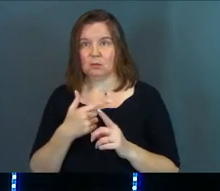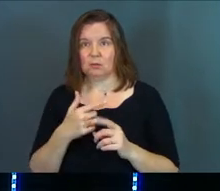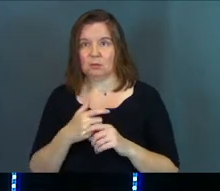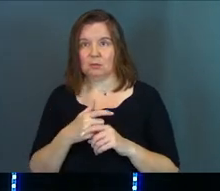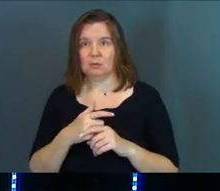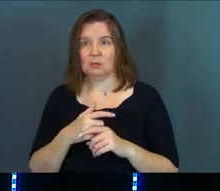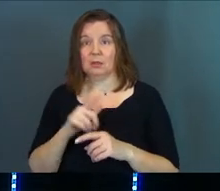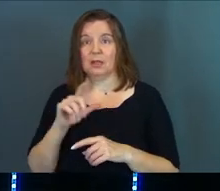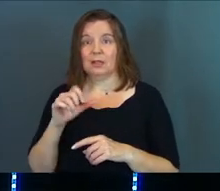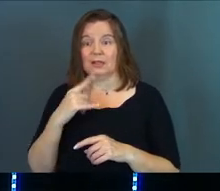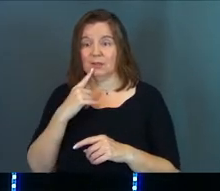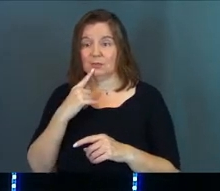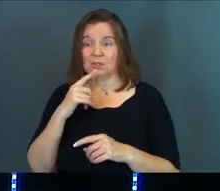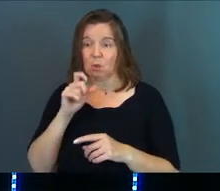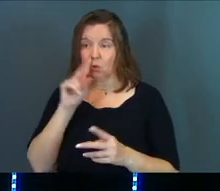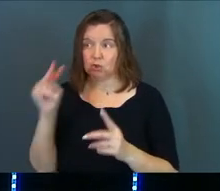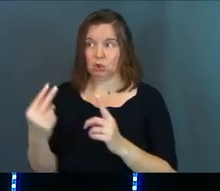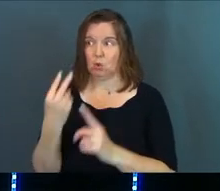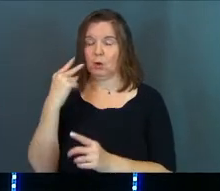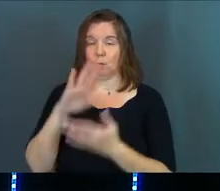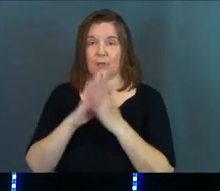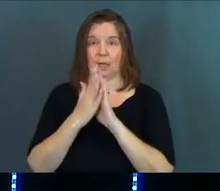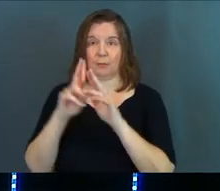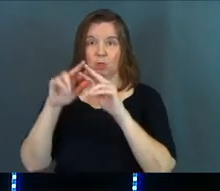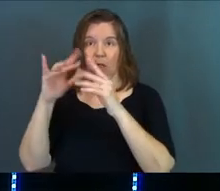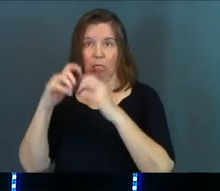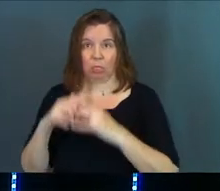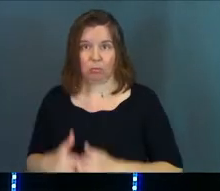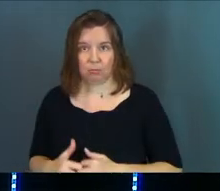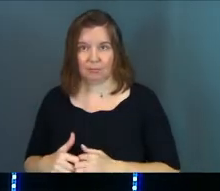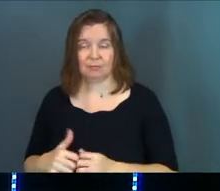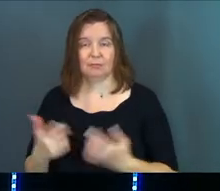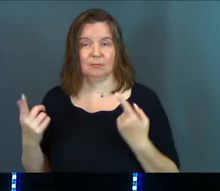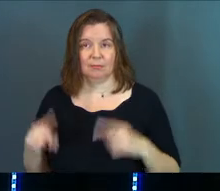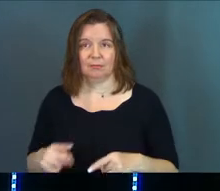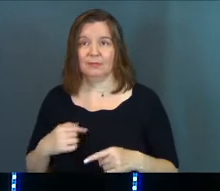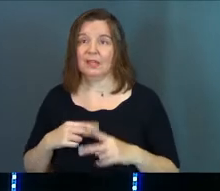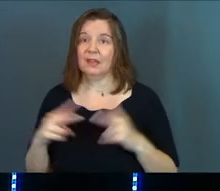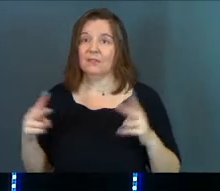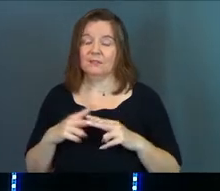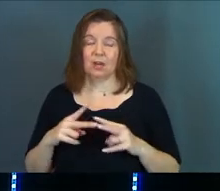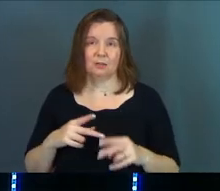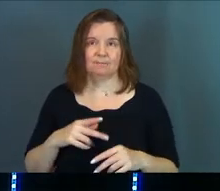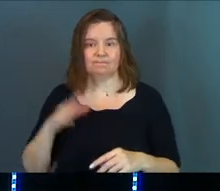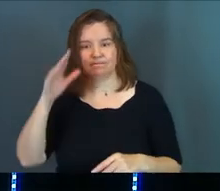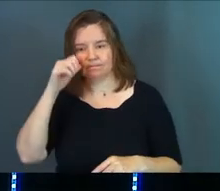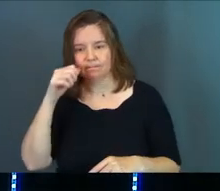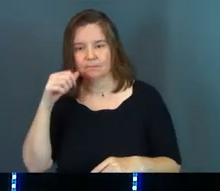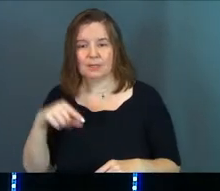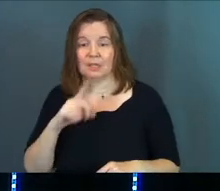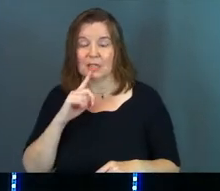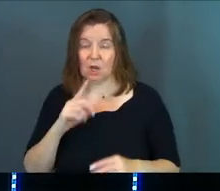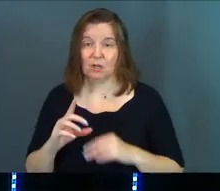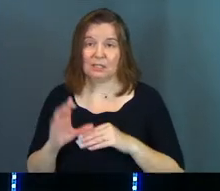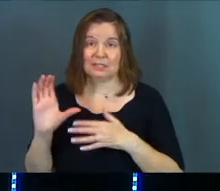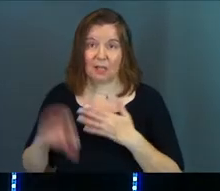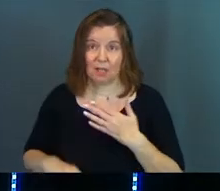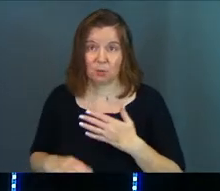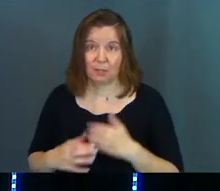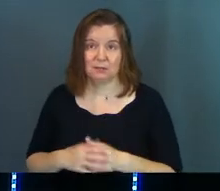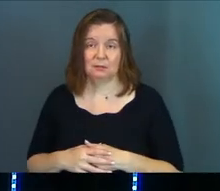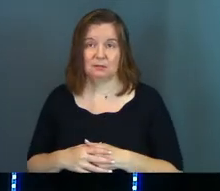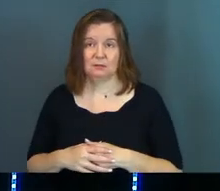pillar of salt. It's like, she turned around, and she got the salt. You know what I'm saying? It's like God he's very adamant in saying, hey, there is